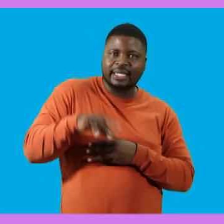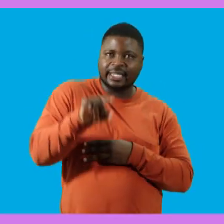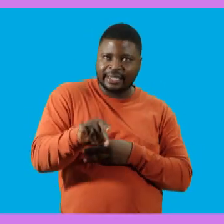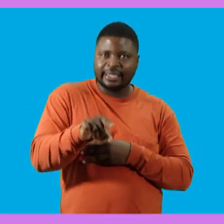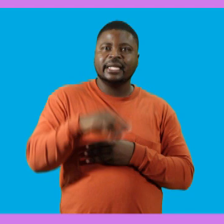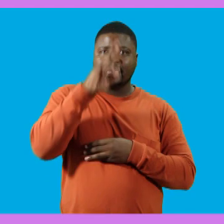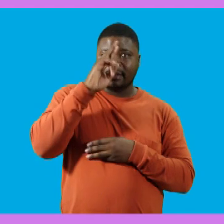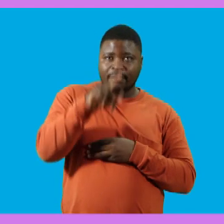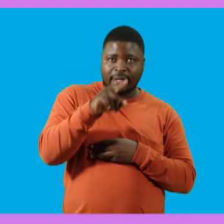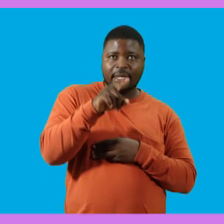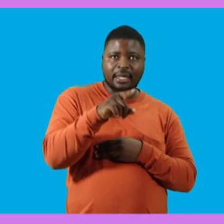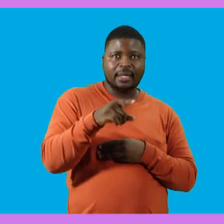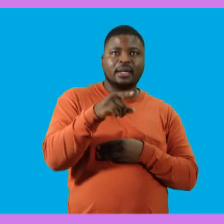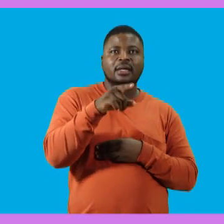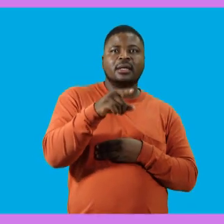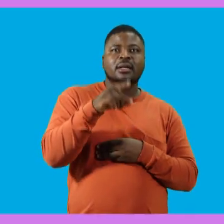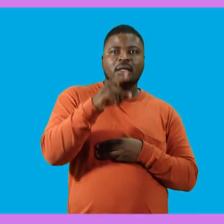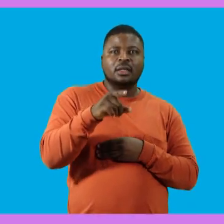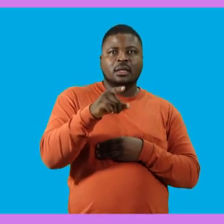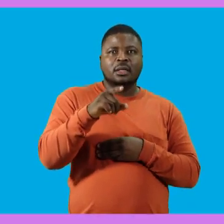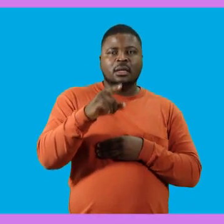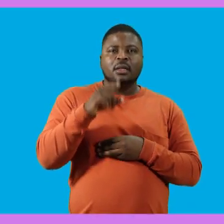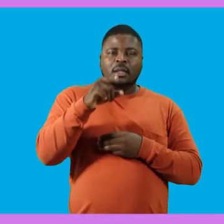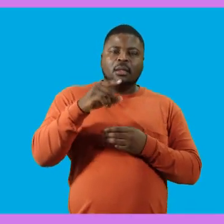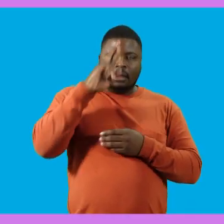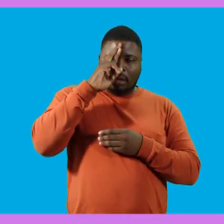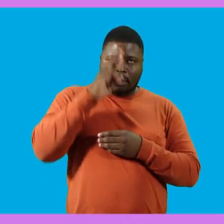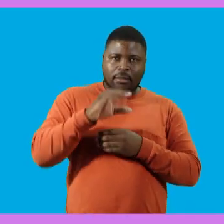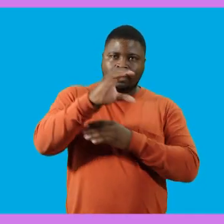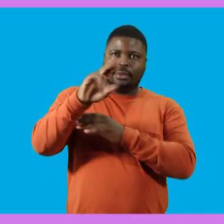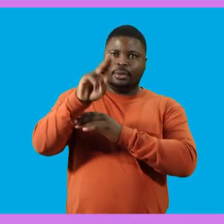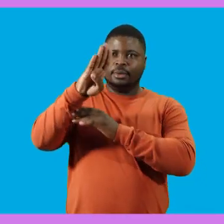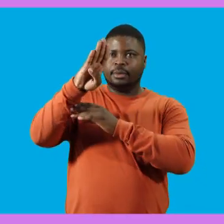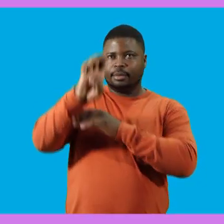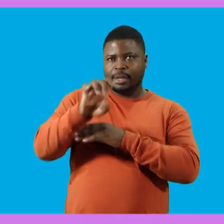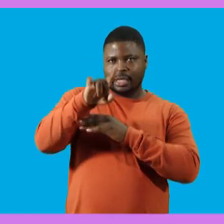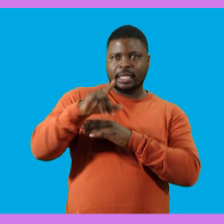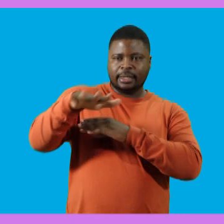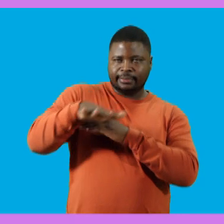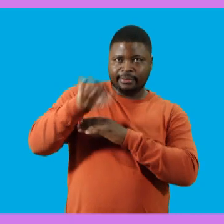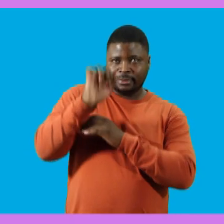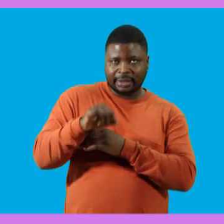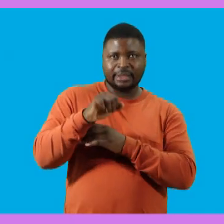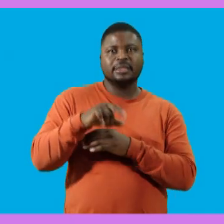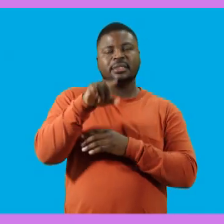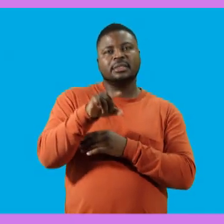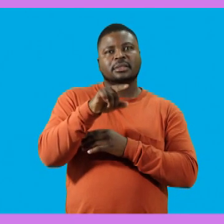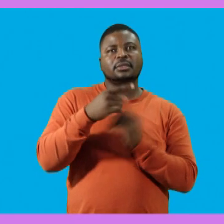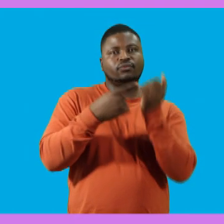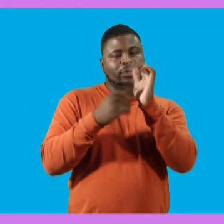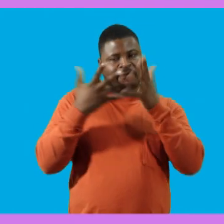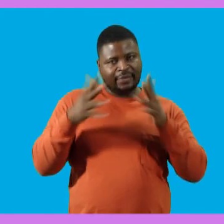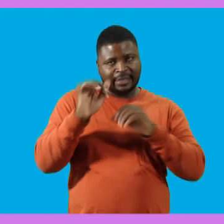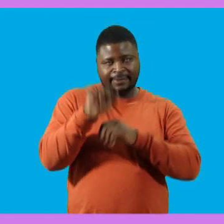is cubic units and surface area is units squared, square